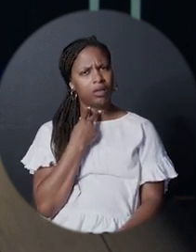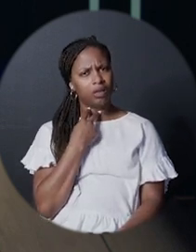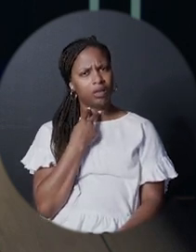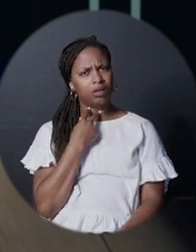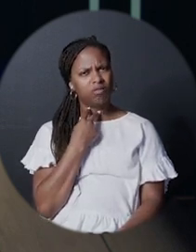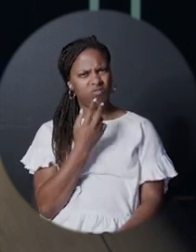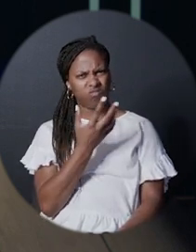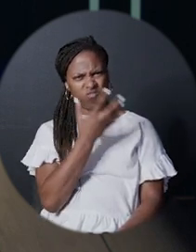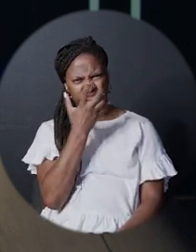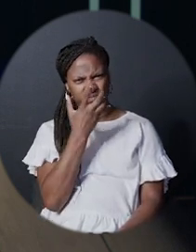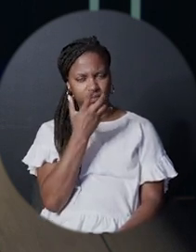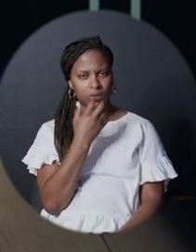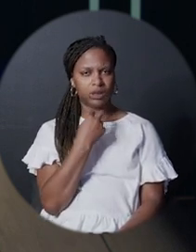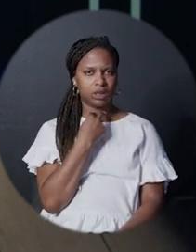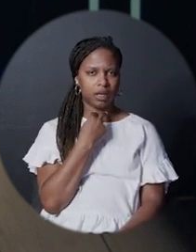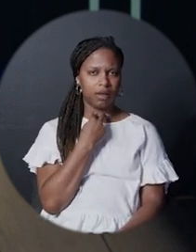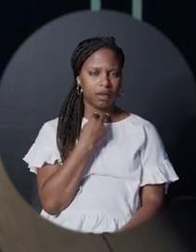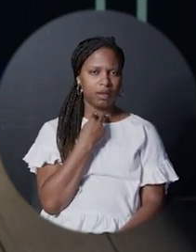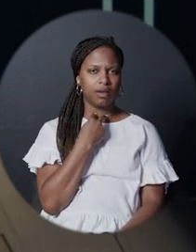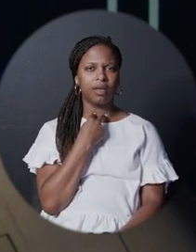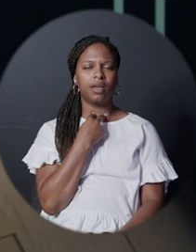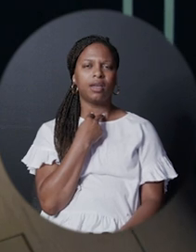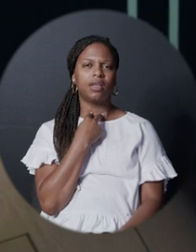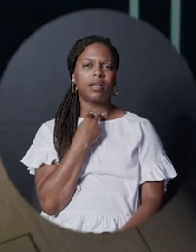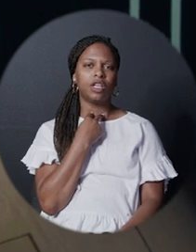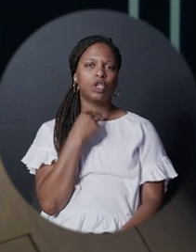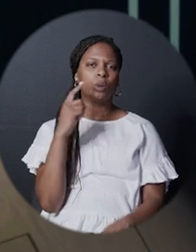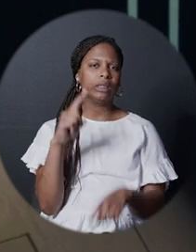Stuck. Stuck in a grudge. Stuck.